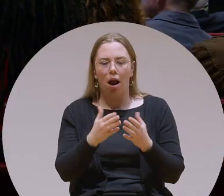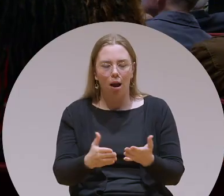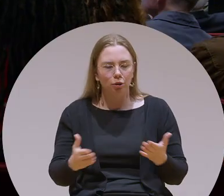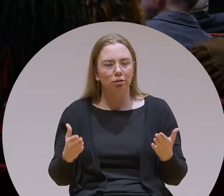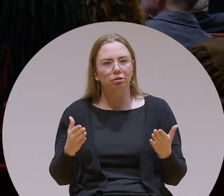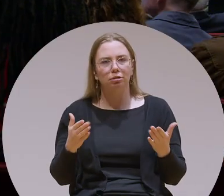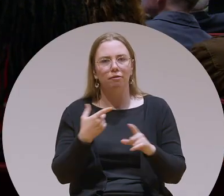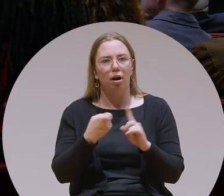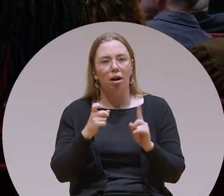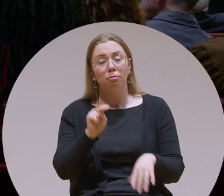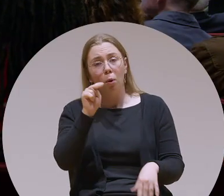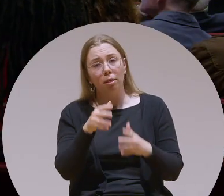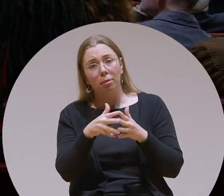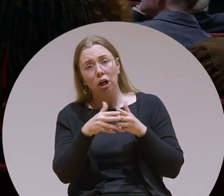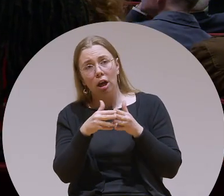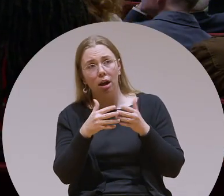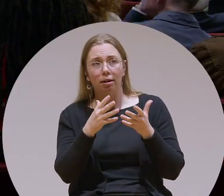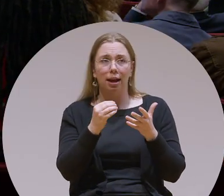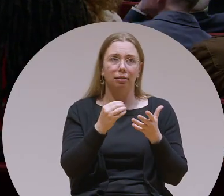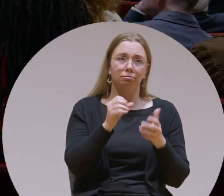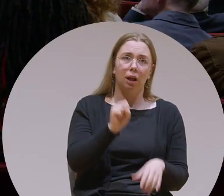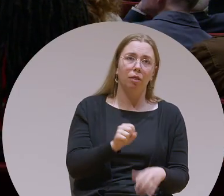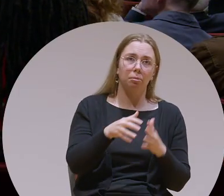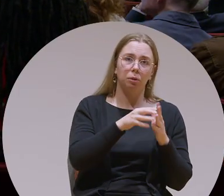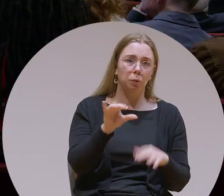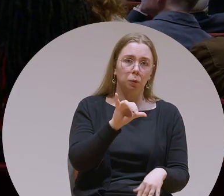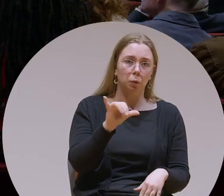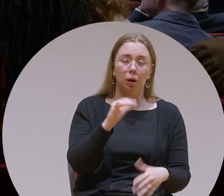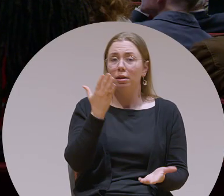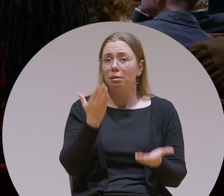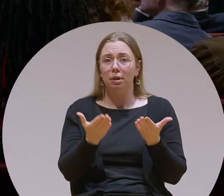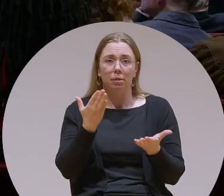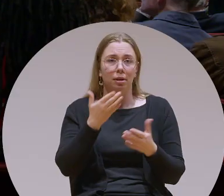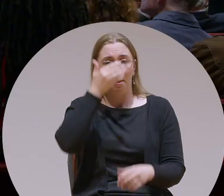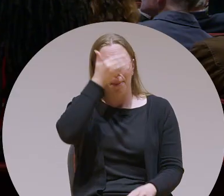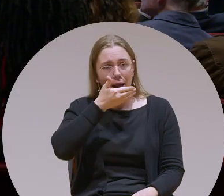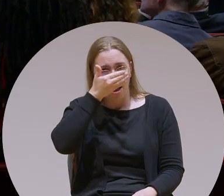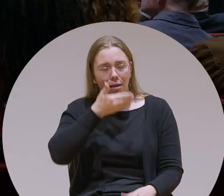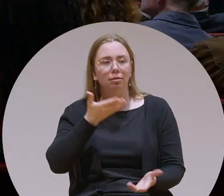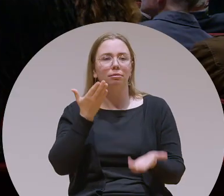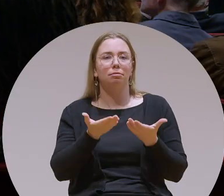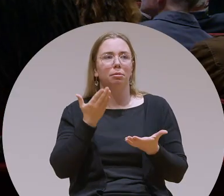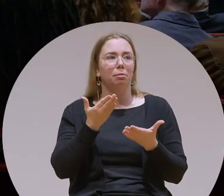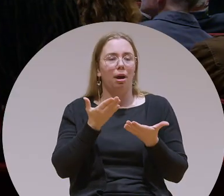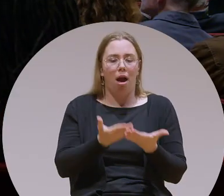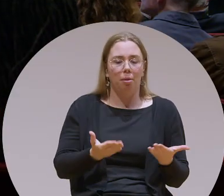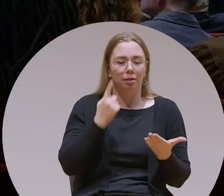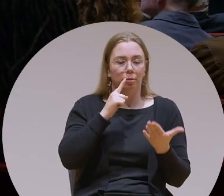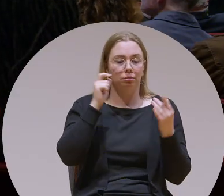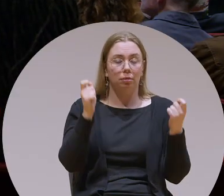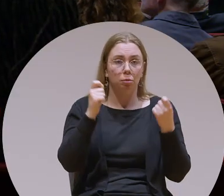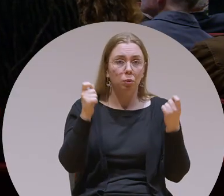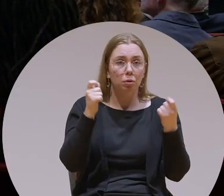the Americas. And some of those might be masks, they might be ceremonial objects. Have any of